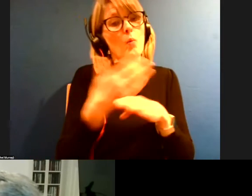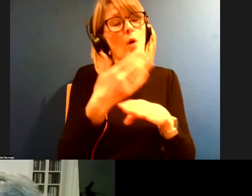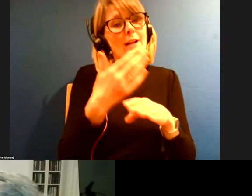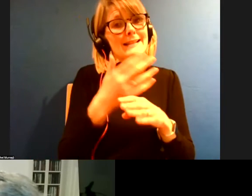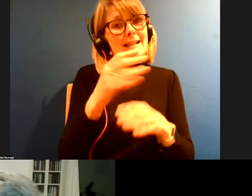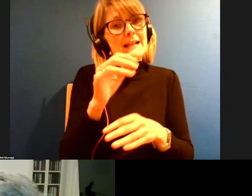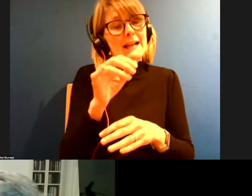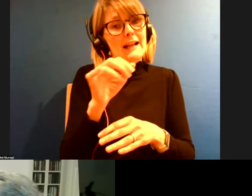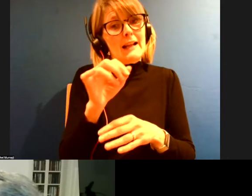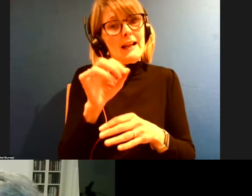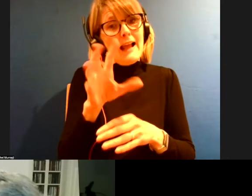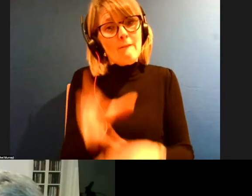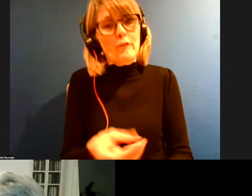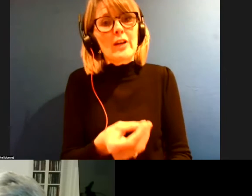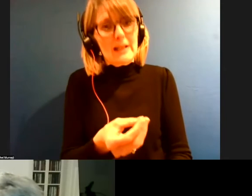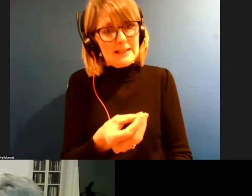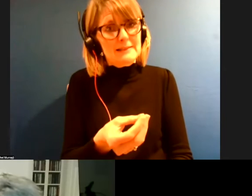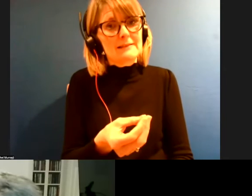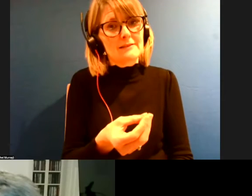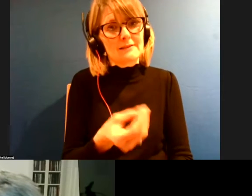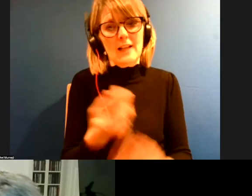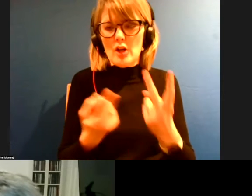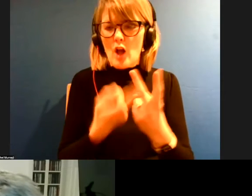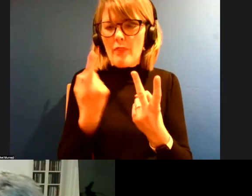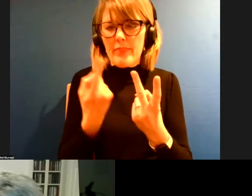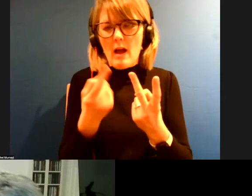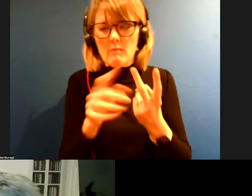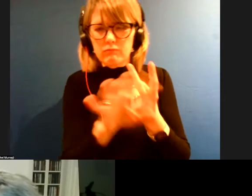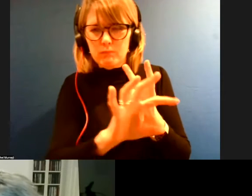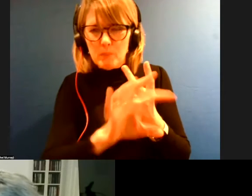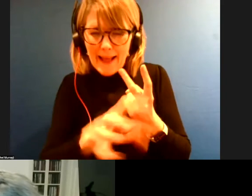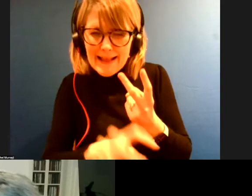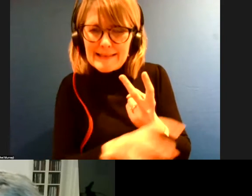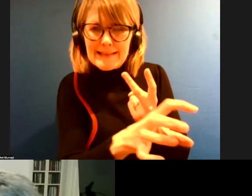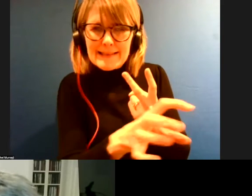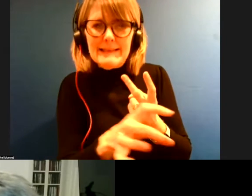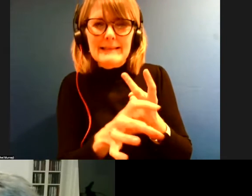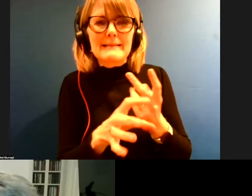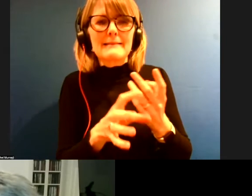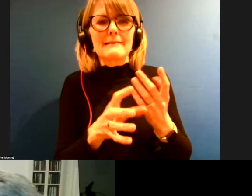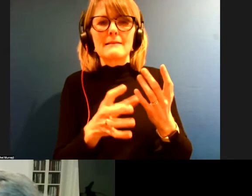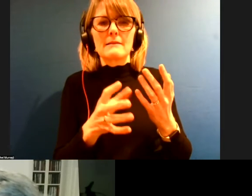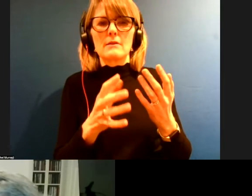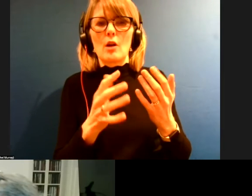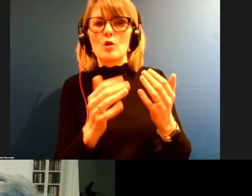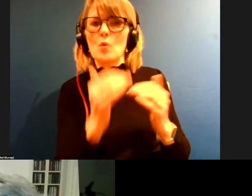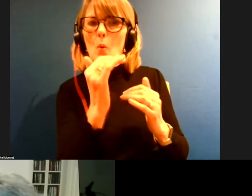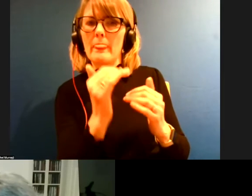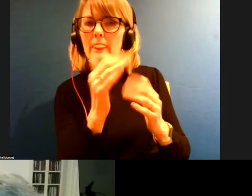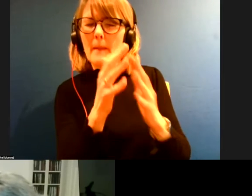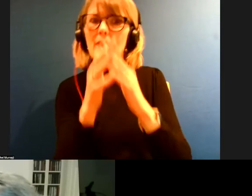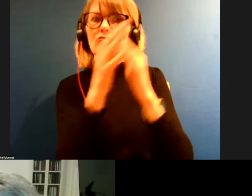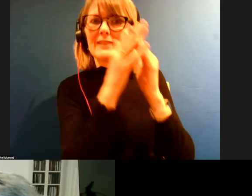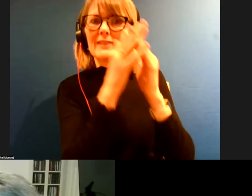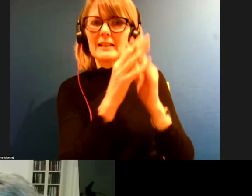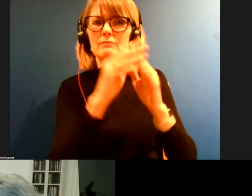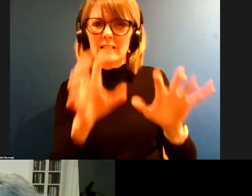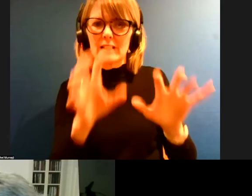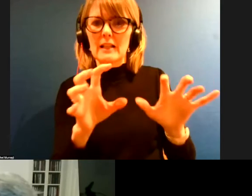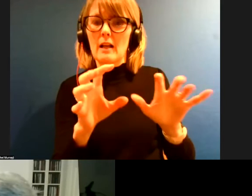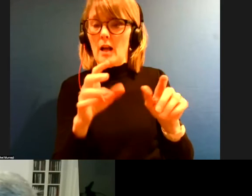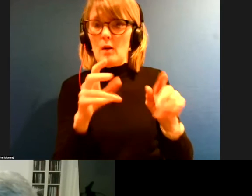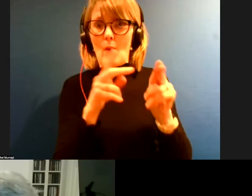African and other indigenous, North American indigenous and Asian ways of conflict